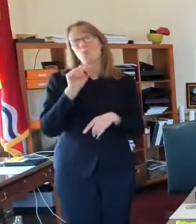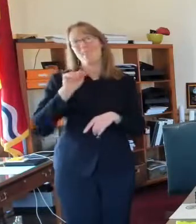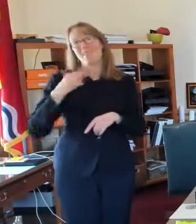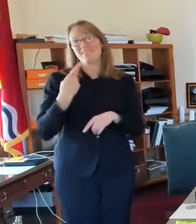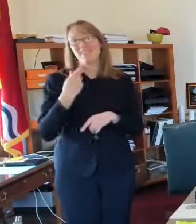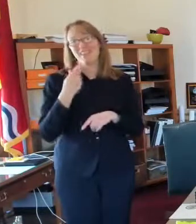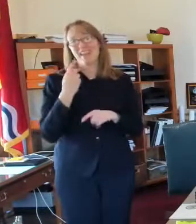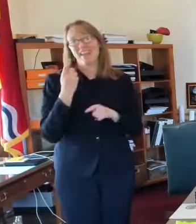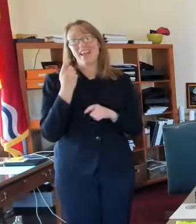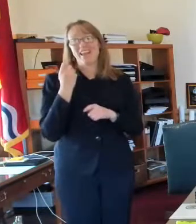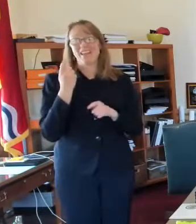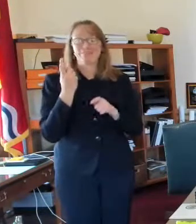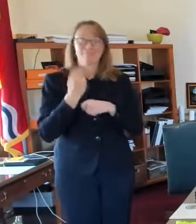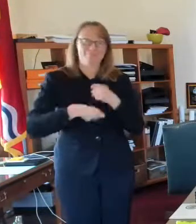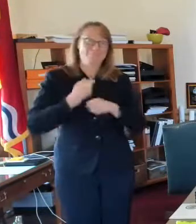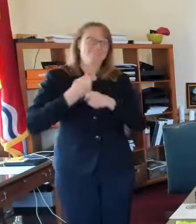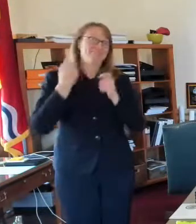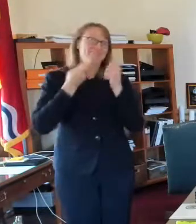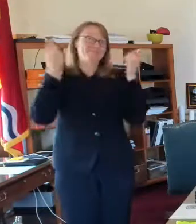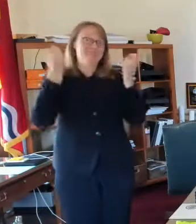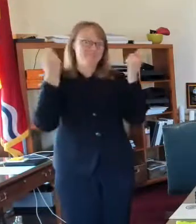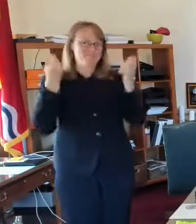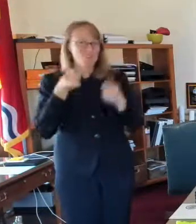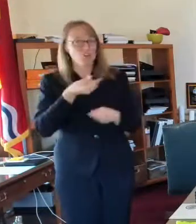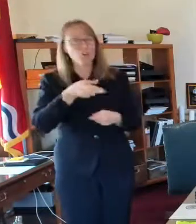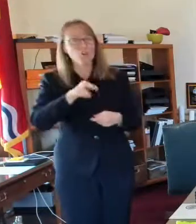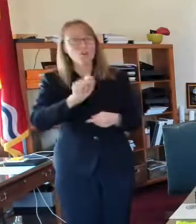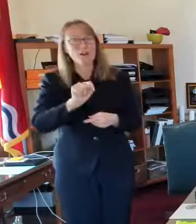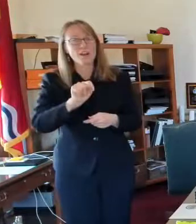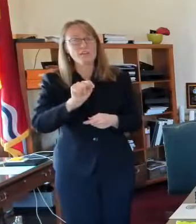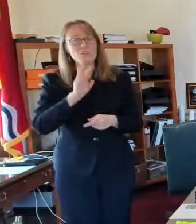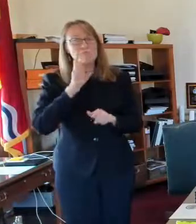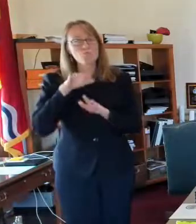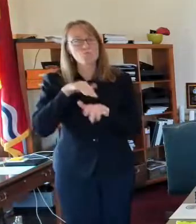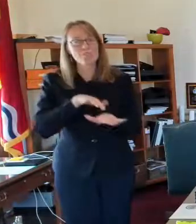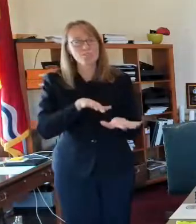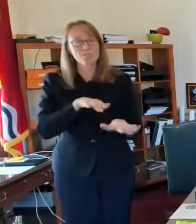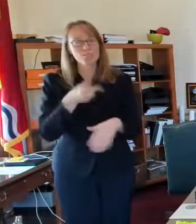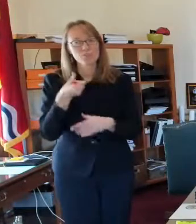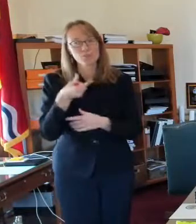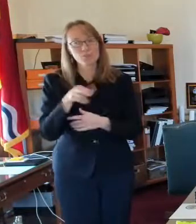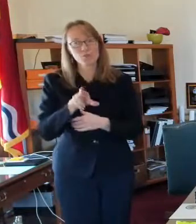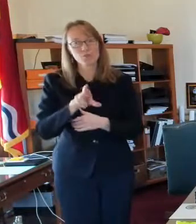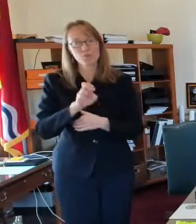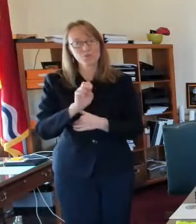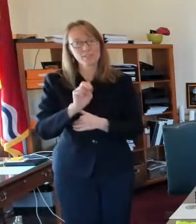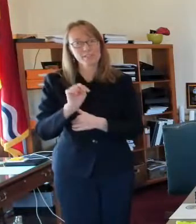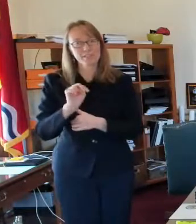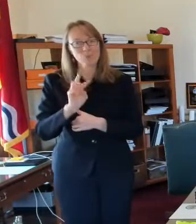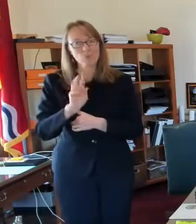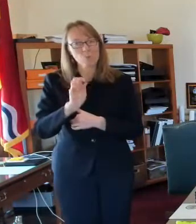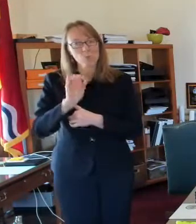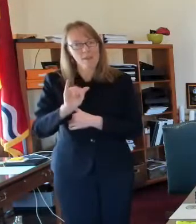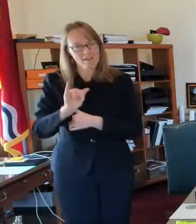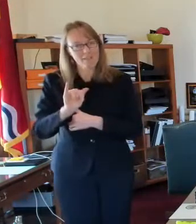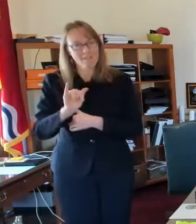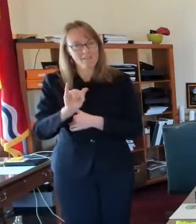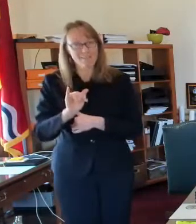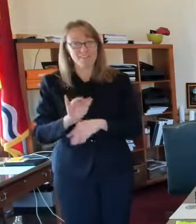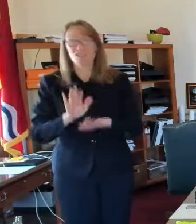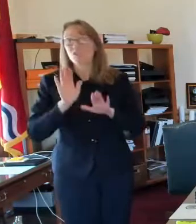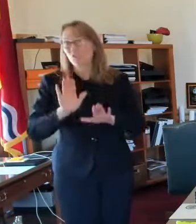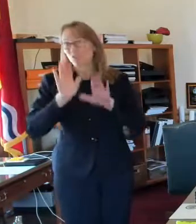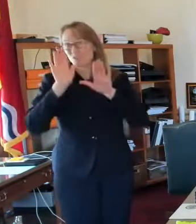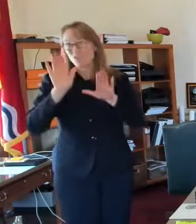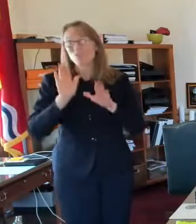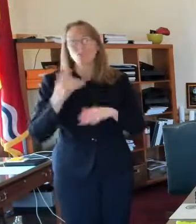Greenway. It doesn't seem possible that it's been that long, but it'd be a great day for you to get out and take a bike ride